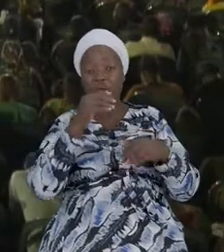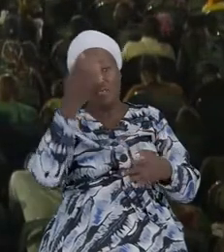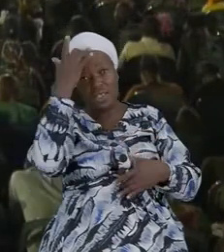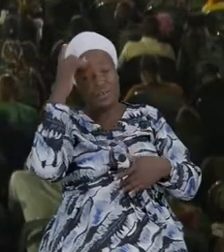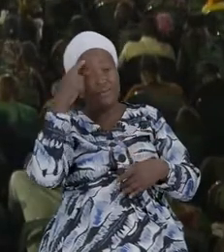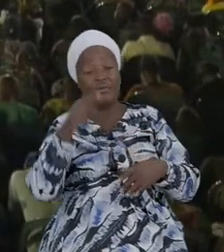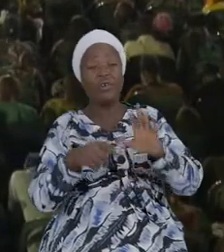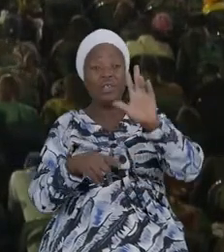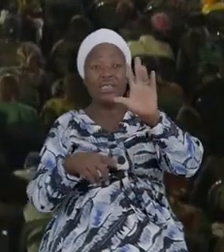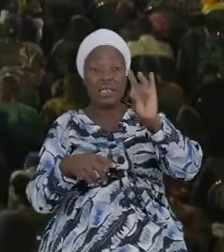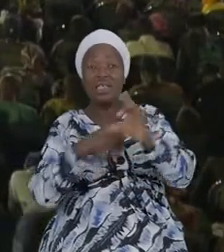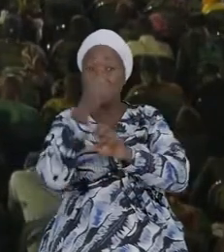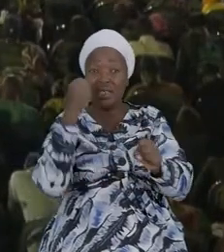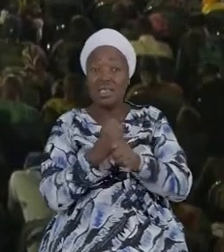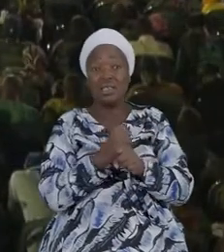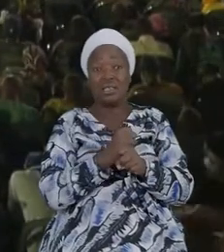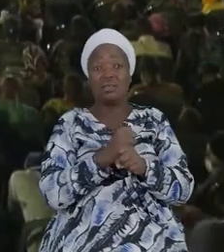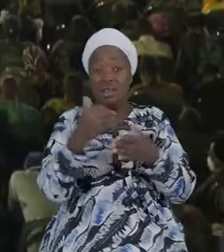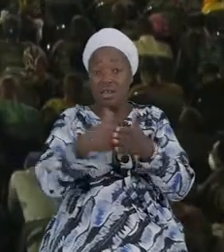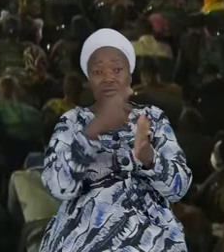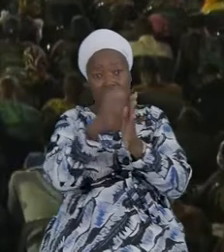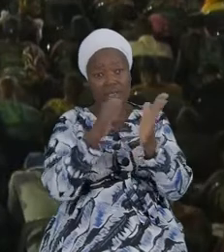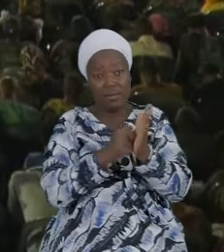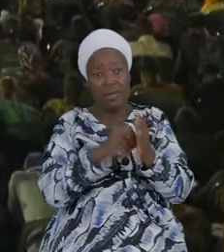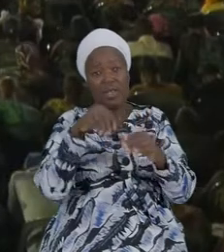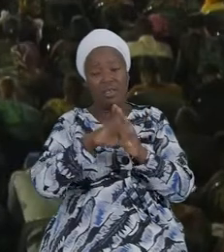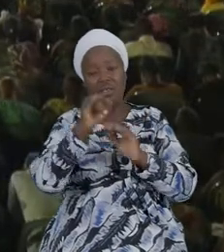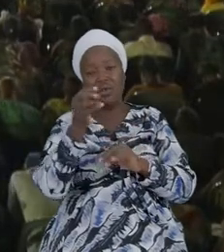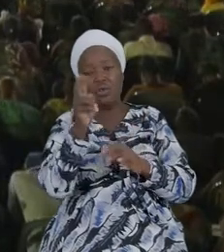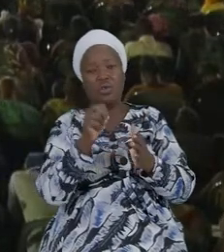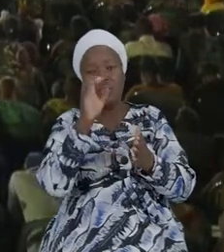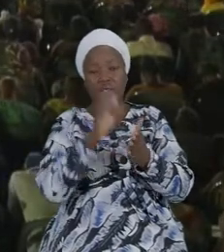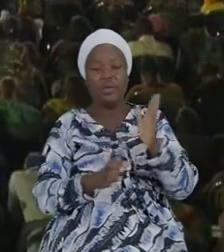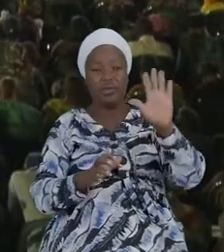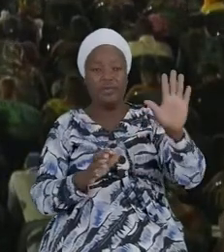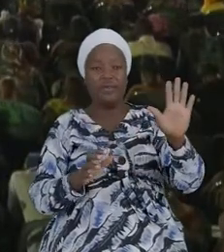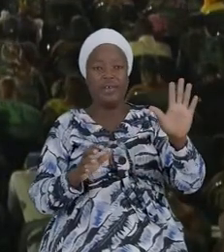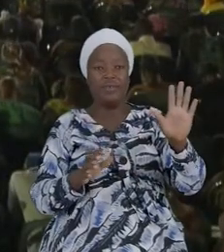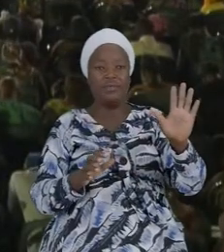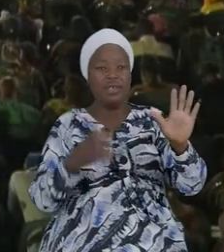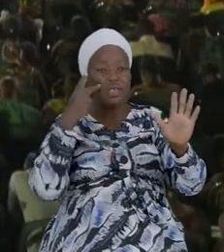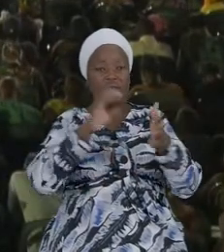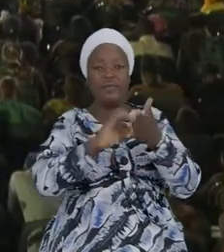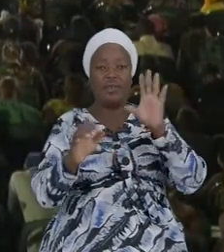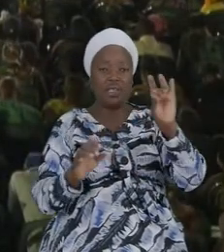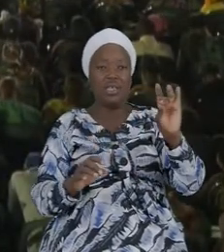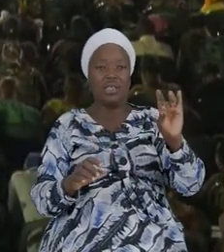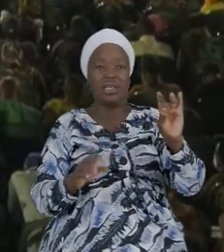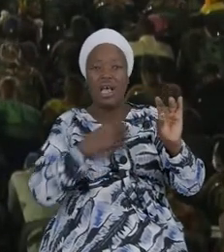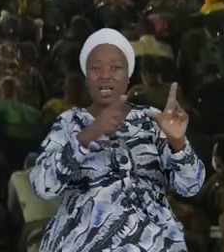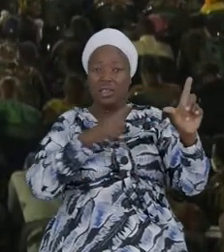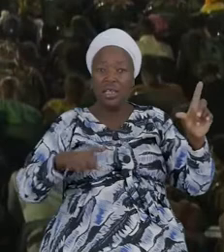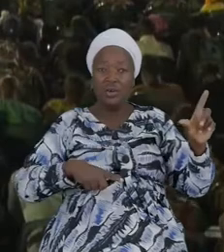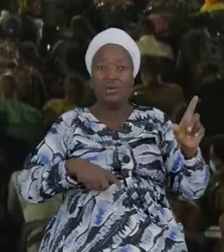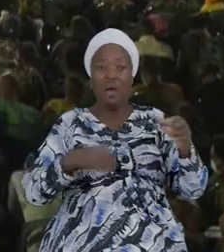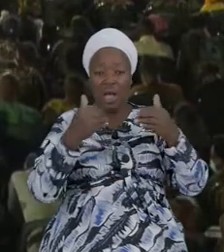for 38 years. New Testament. In John chapter 5, looking at verse 8. And the Lord